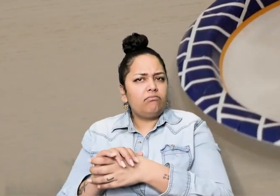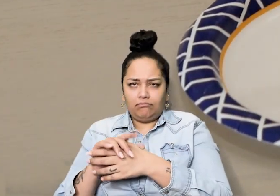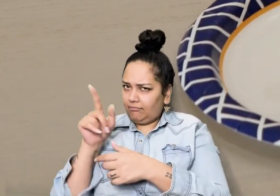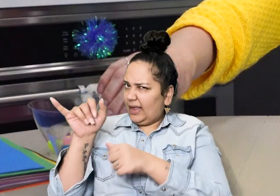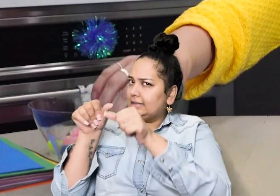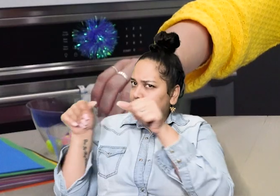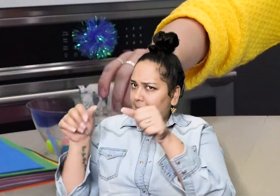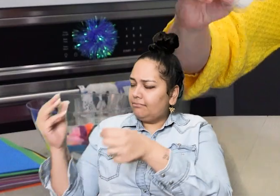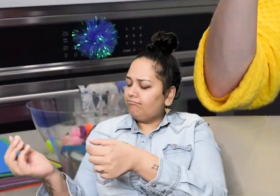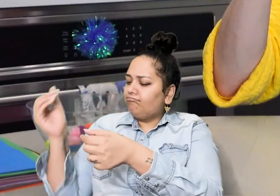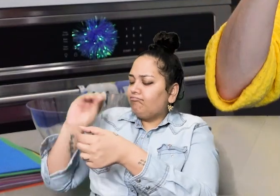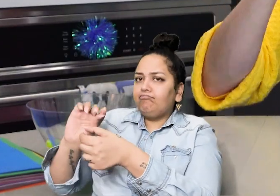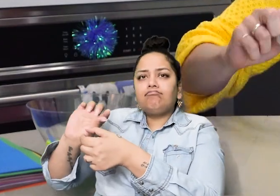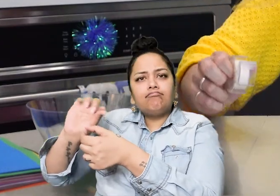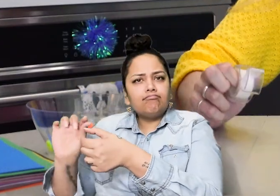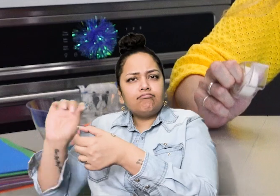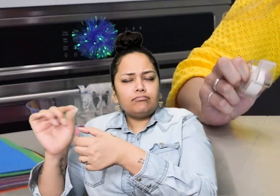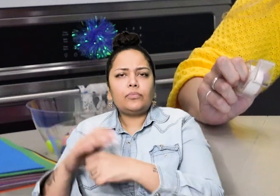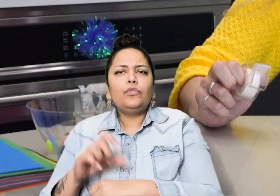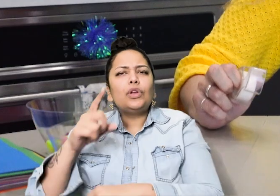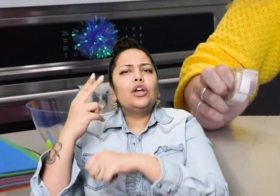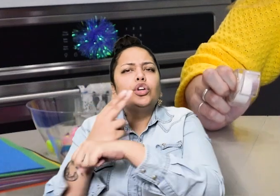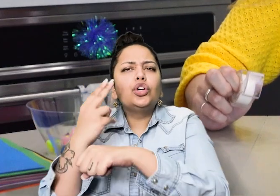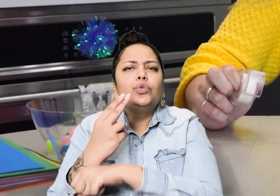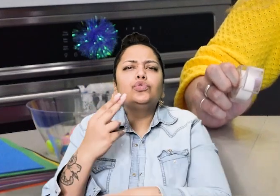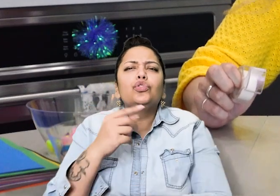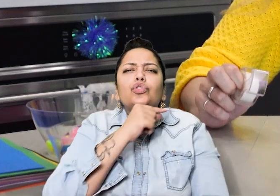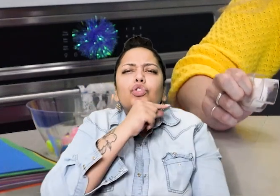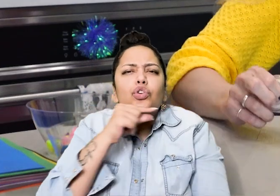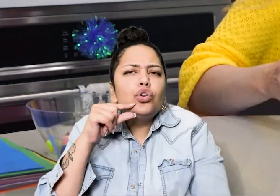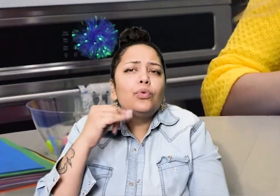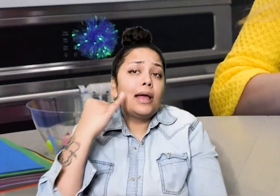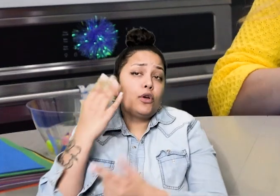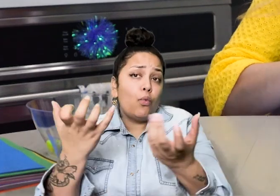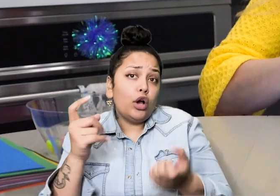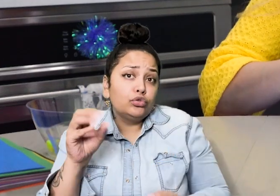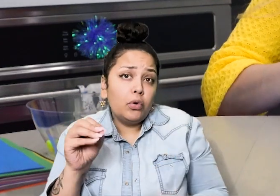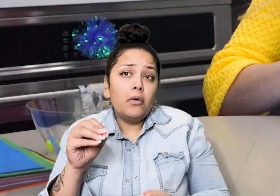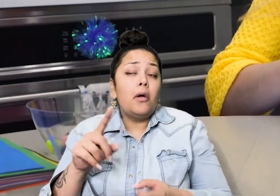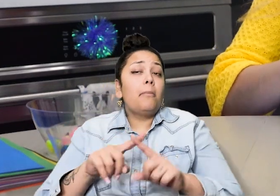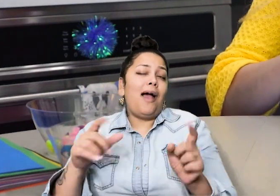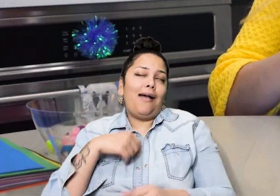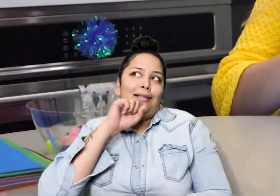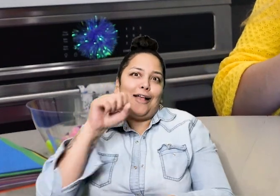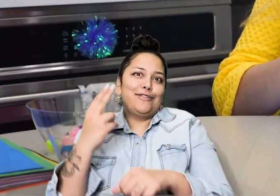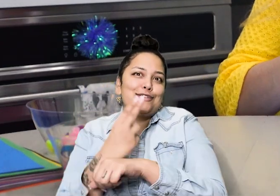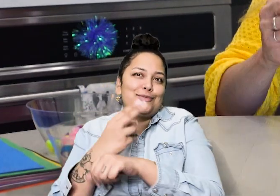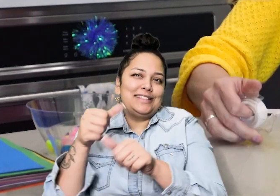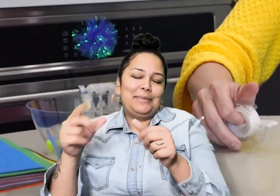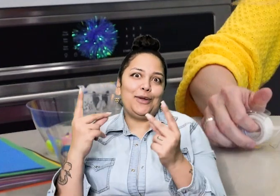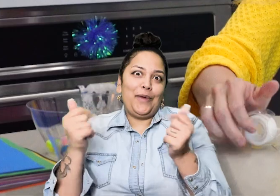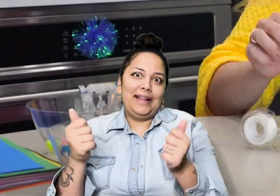can do is use tape to tape it down. You could also use some glue if you wanted to, but I love using tape because